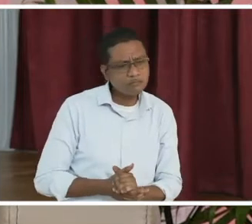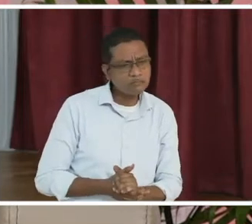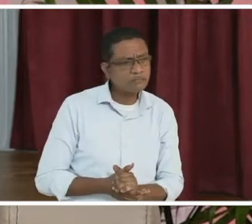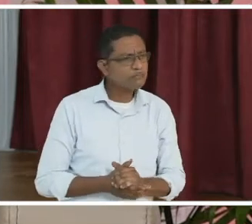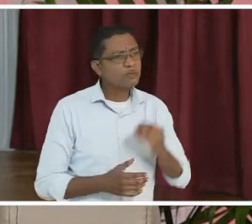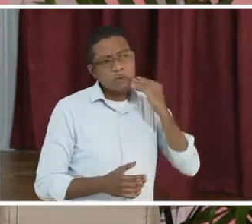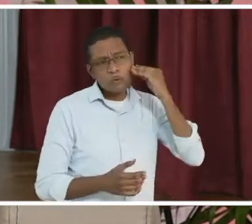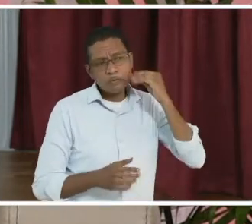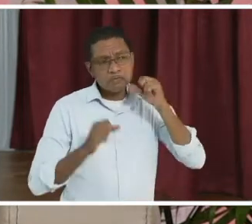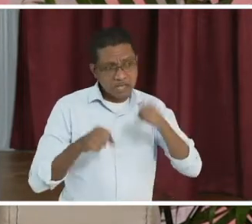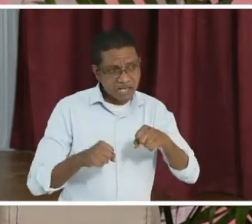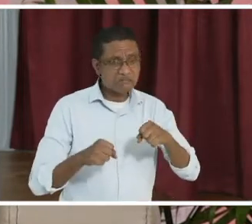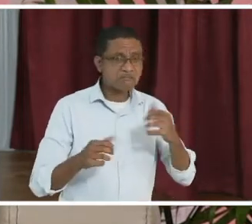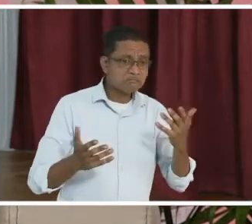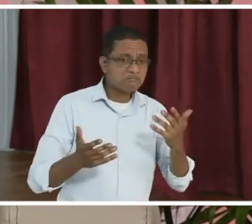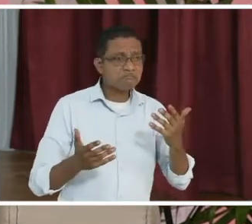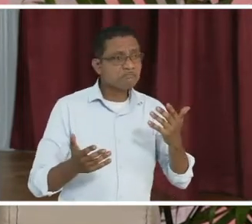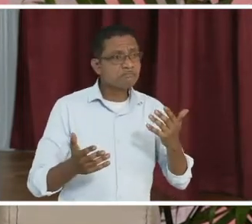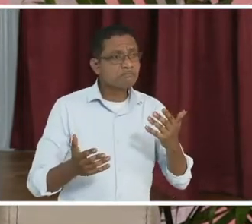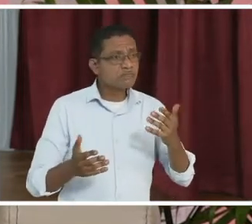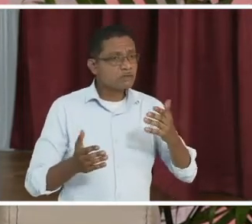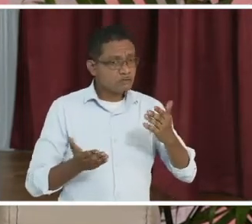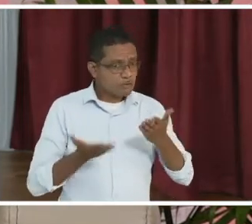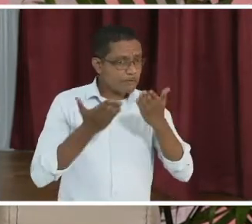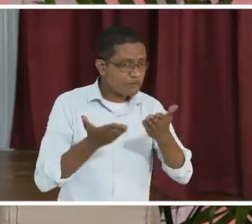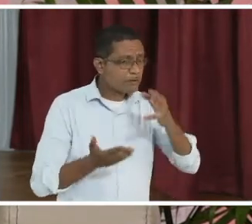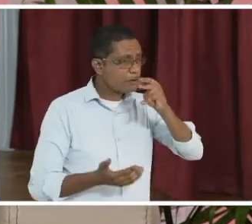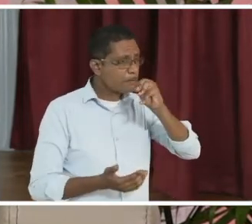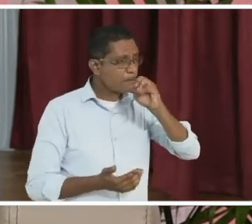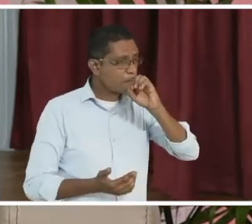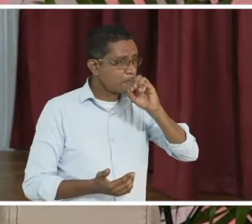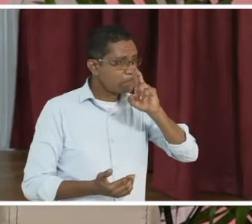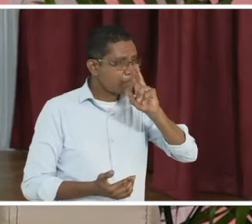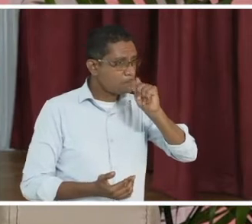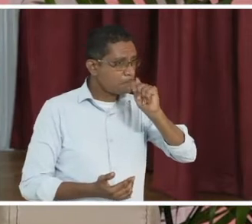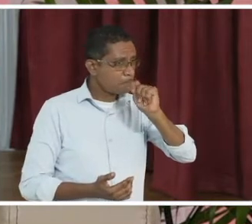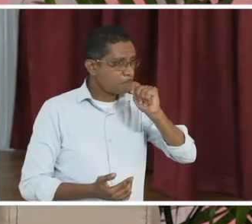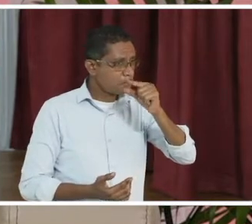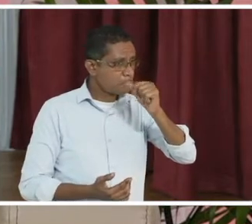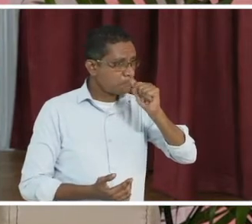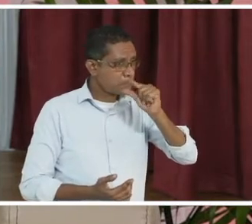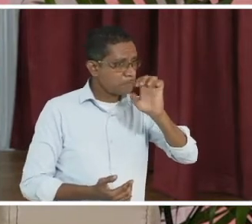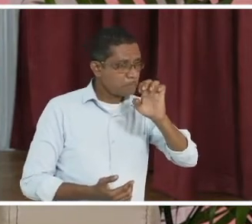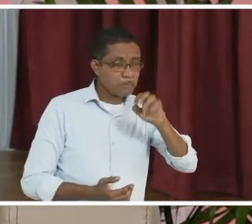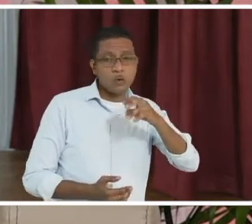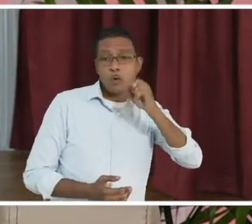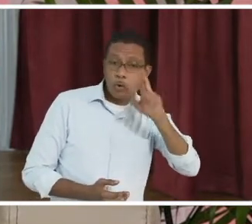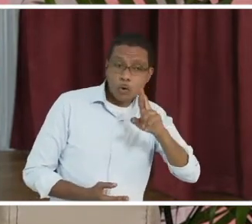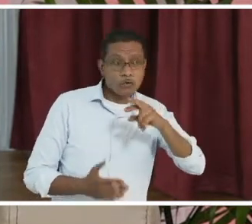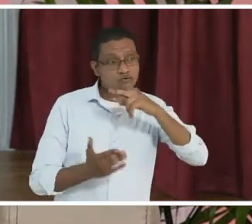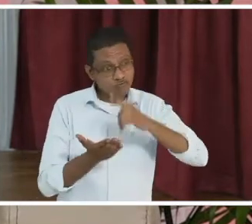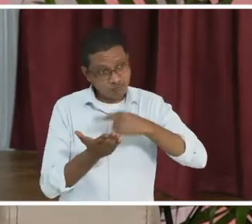can also be a rental. And in the case of HTC's applications, I imagine that persons are asked to identify which